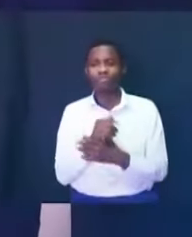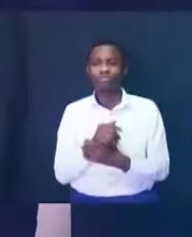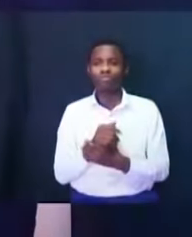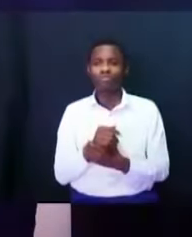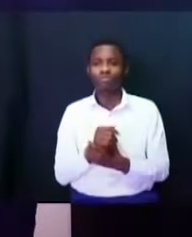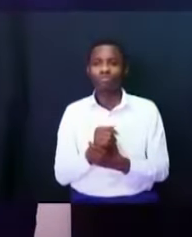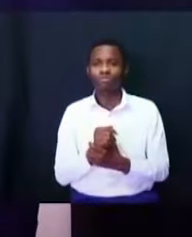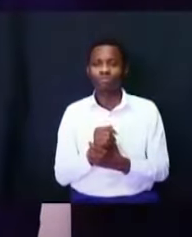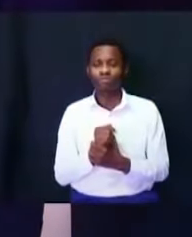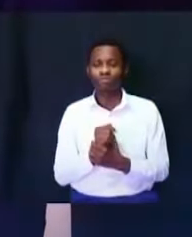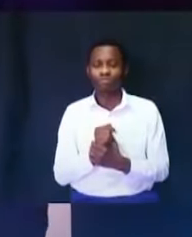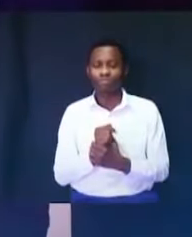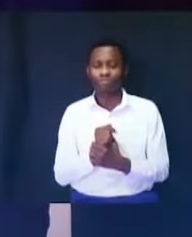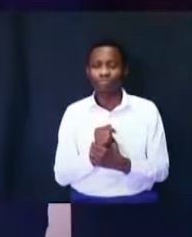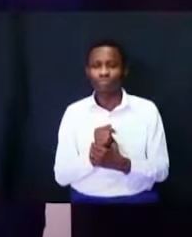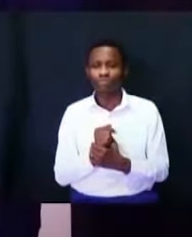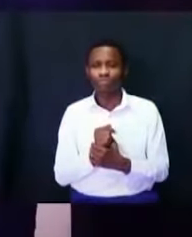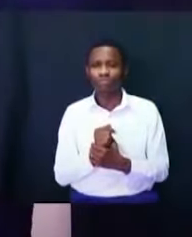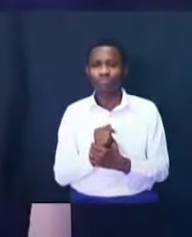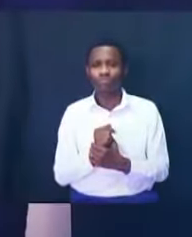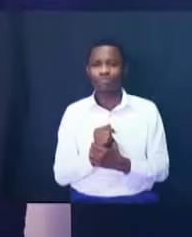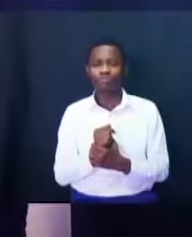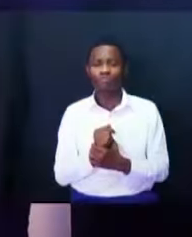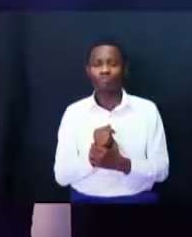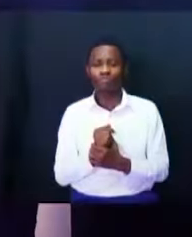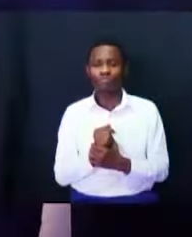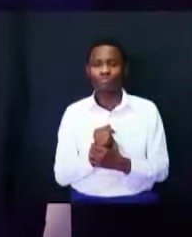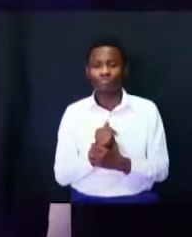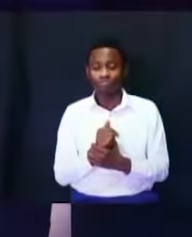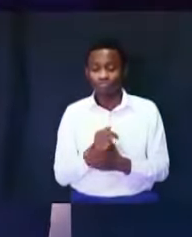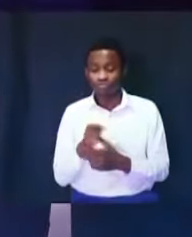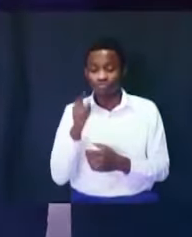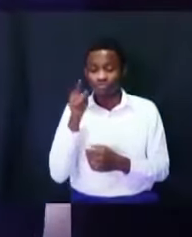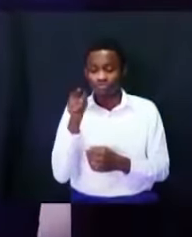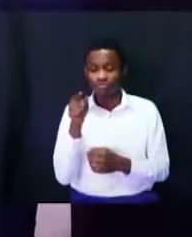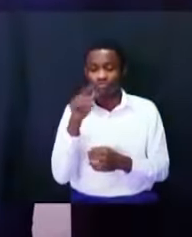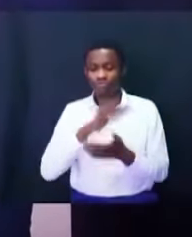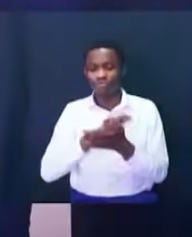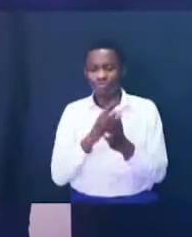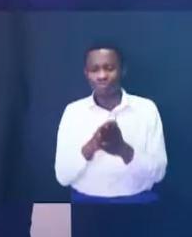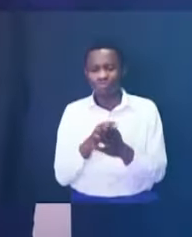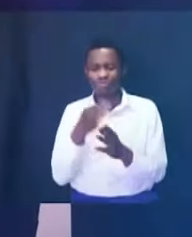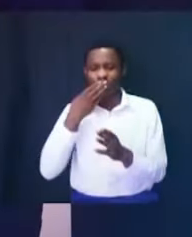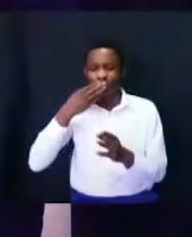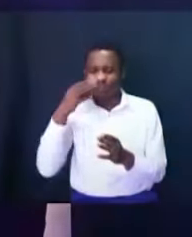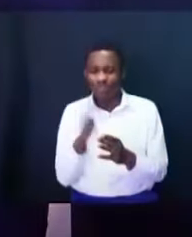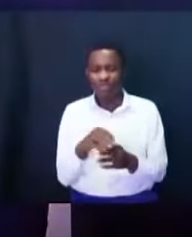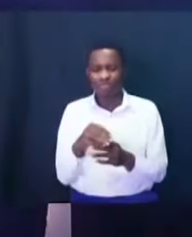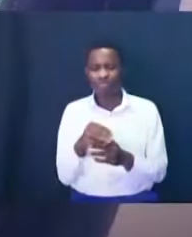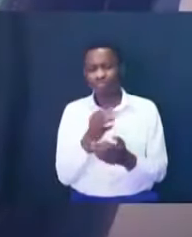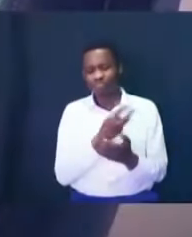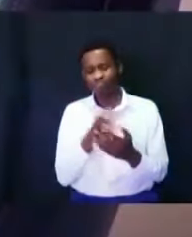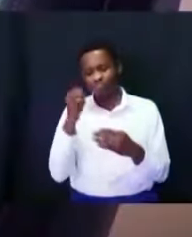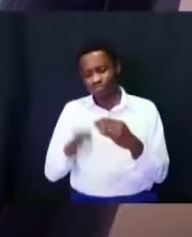you you have come to a horrible and end and will be you you will be